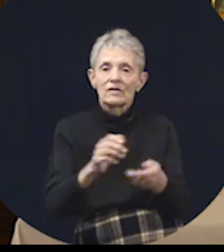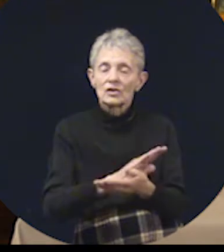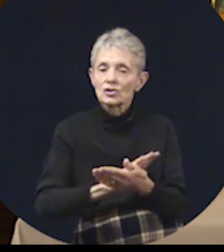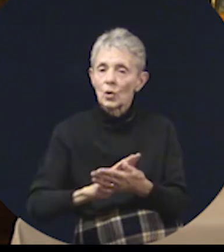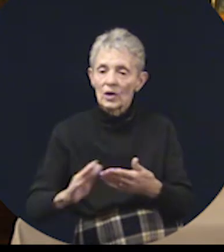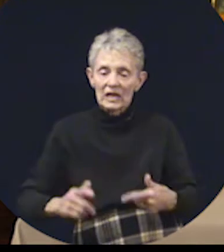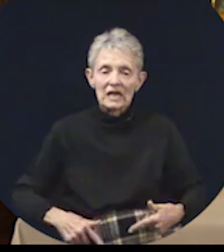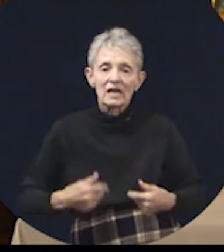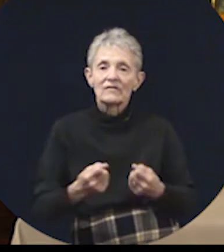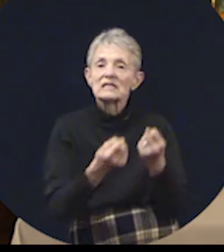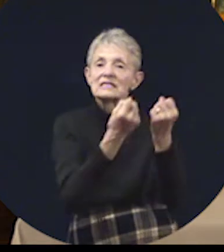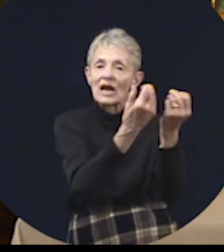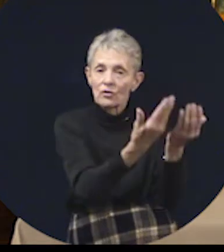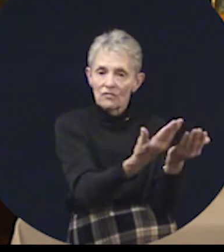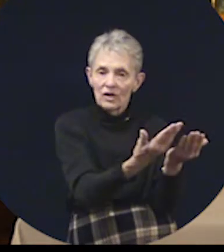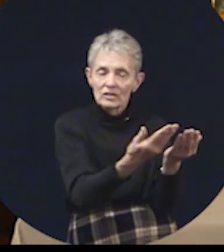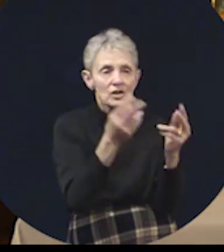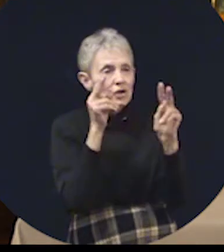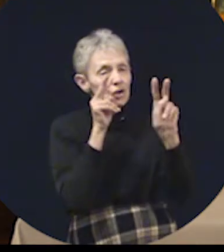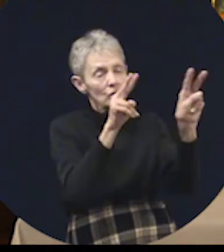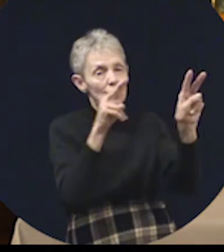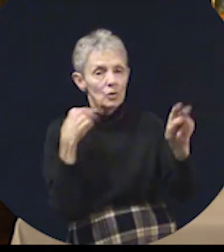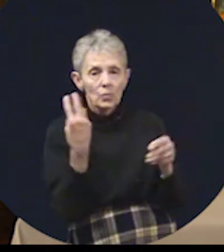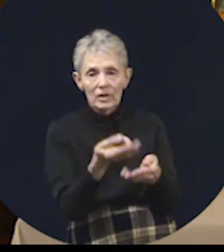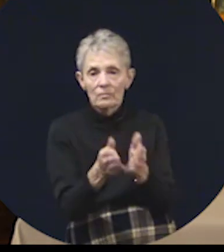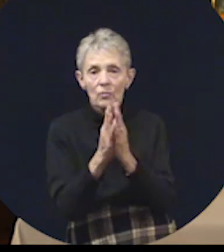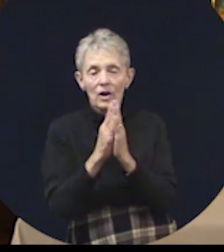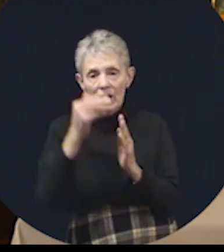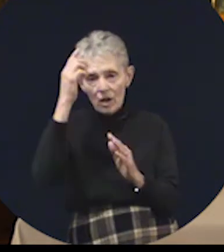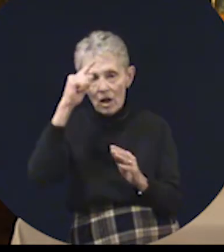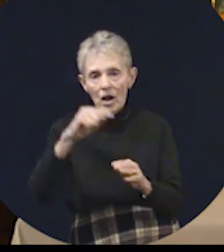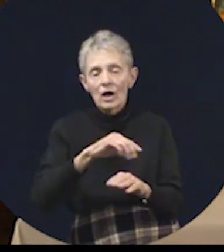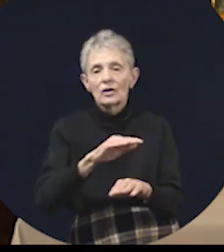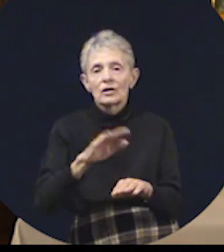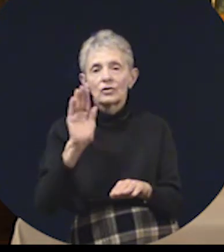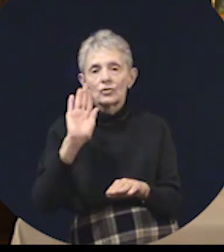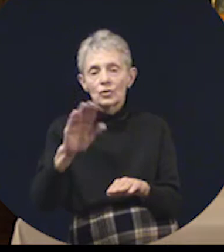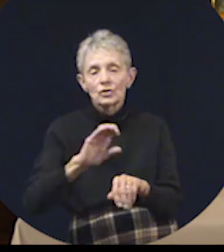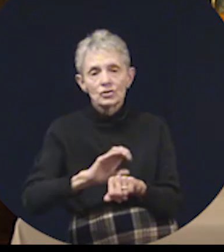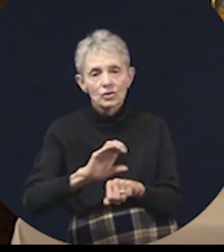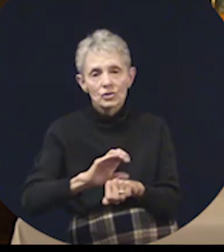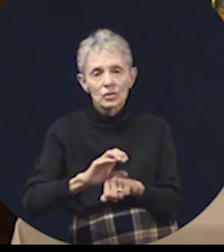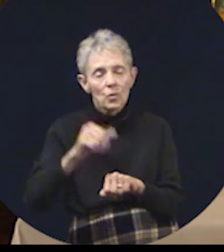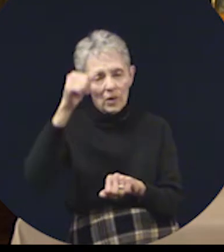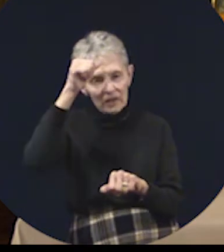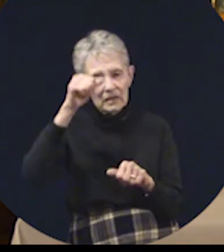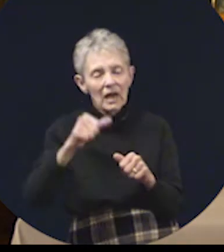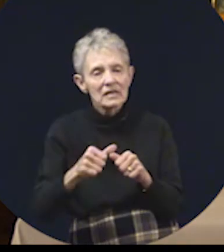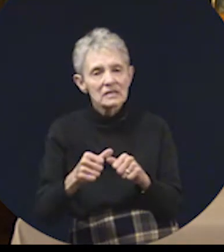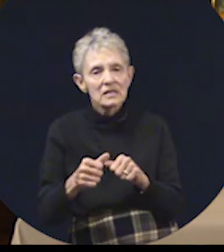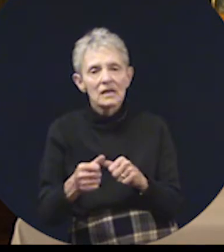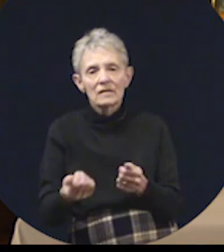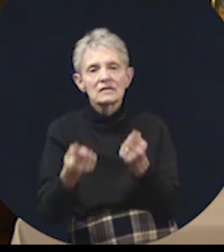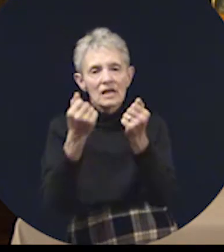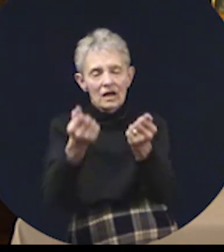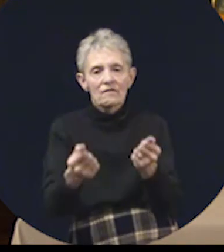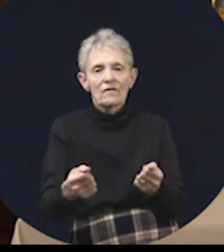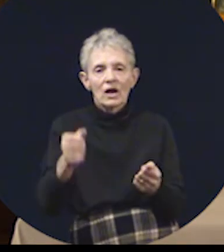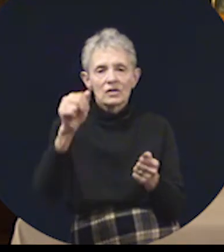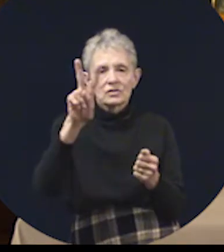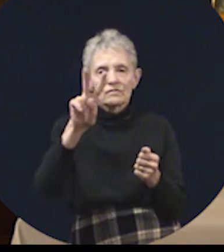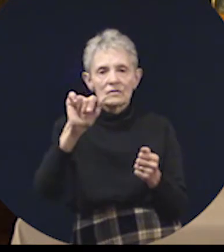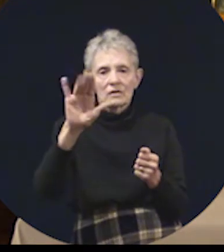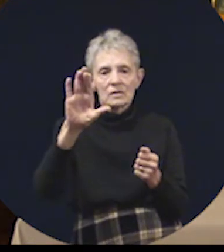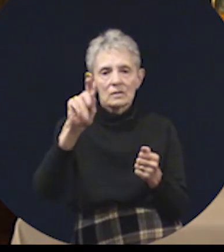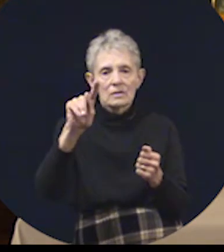sacrifice. Look, we pray, upon the oblation of your church, and recognizing the sacrificial victim by whose death you